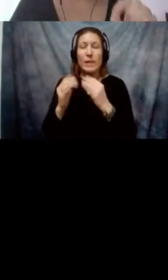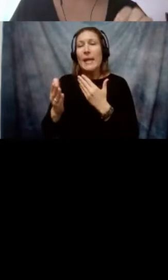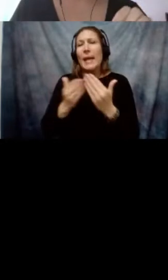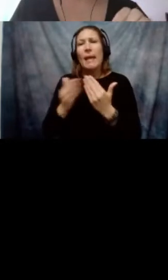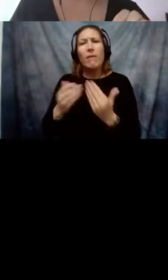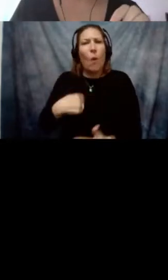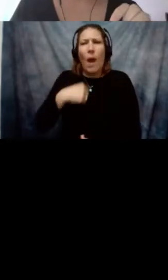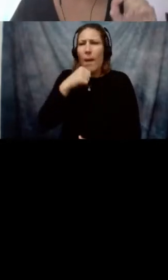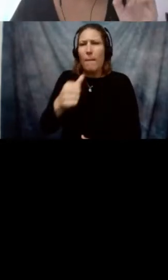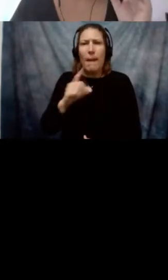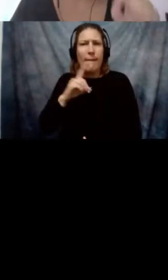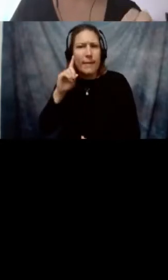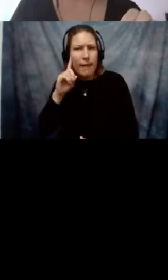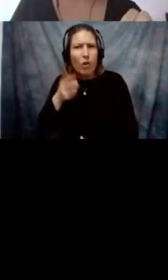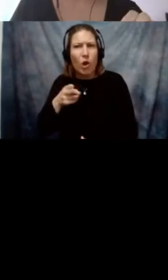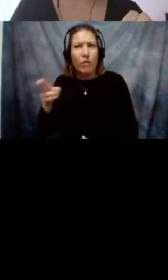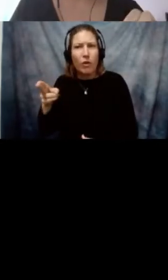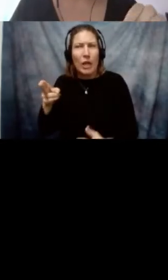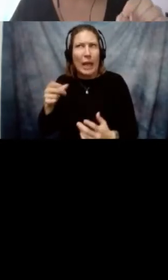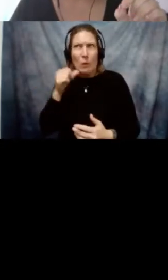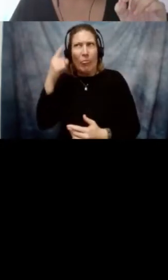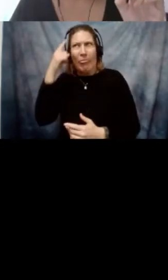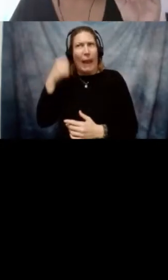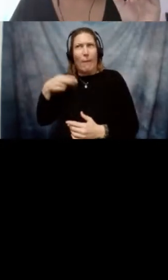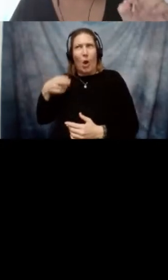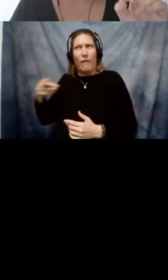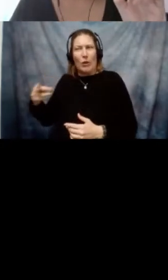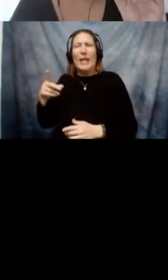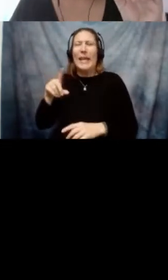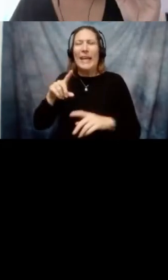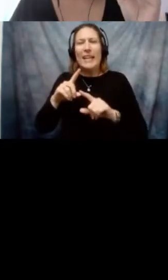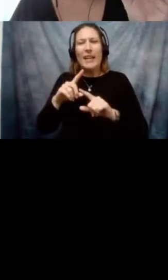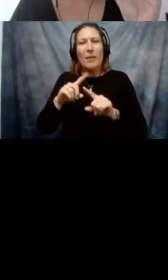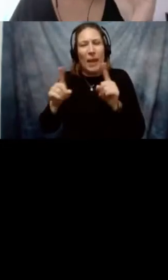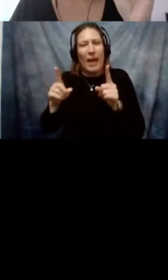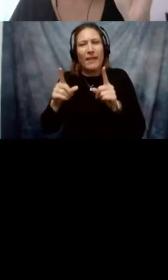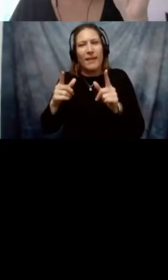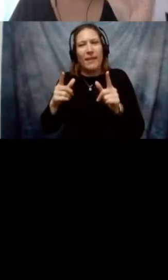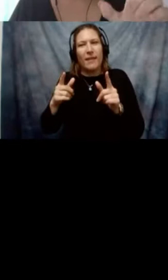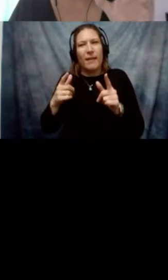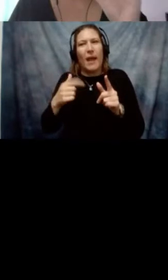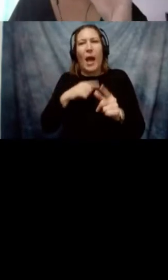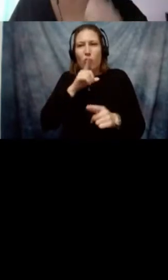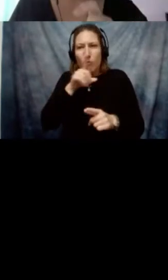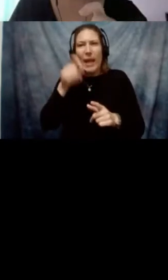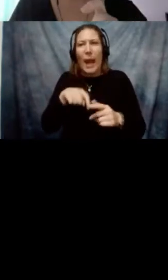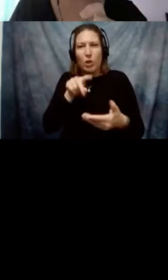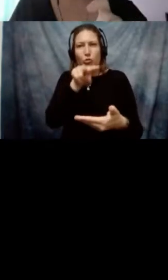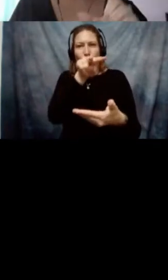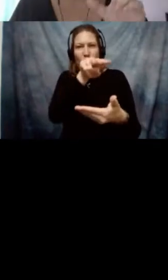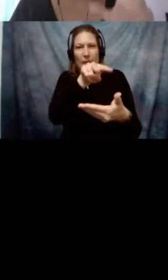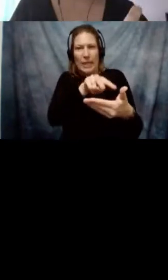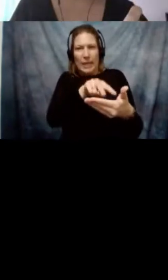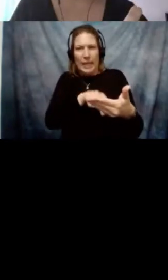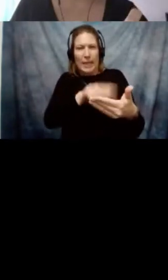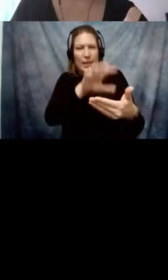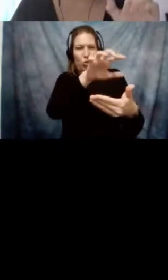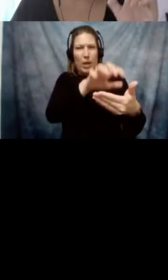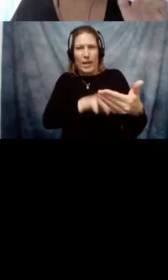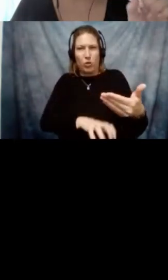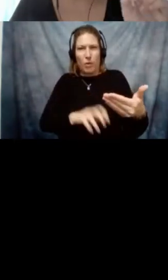hearing, at least I don't think I am, I had to really rely on the transcripts of the audio interviews for